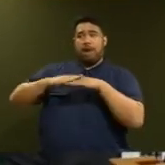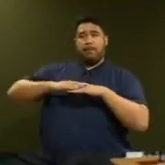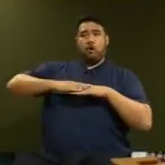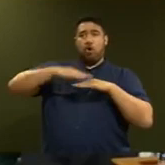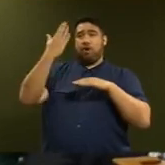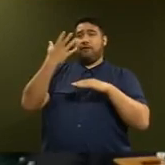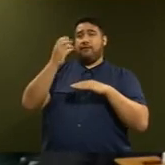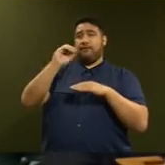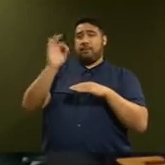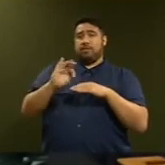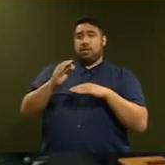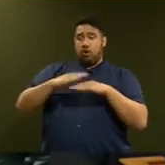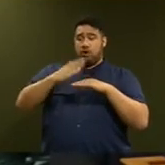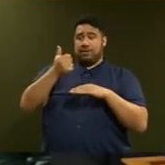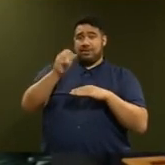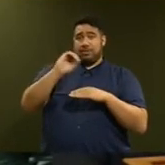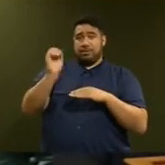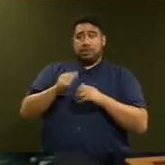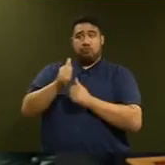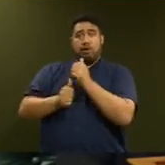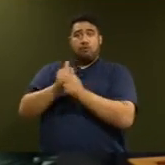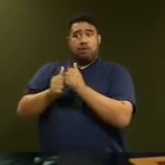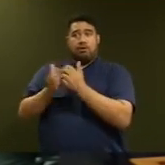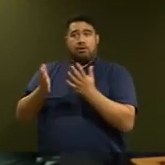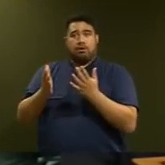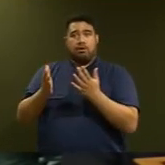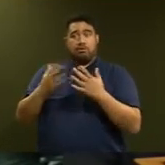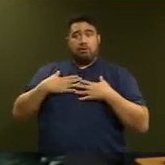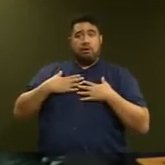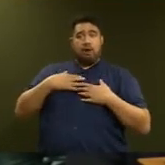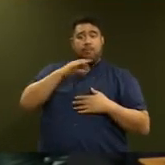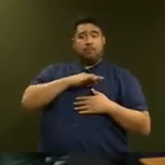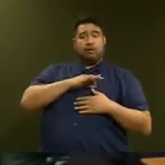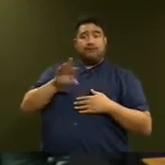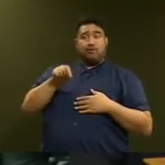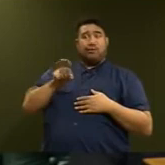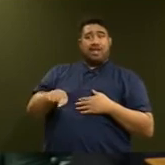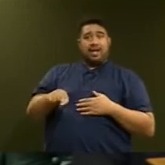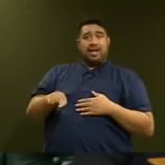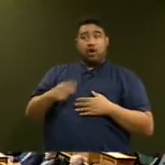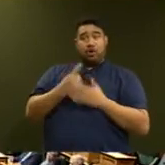60%. Now, I don't want to take all the credit for that, or the Prime Minister. As the Prime Minister, it's down to my colleagues.